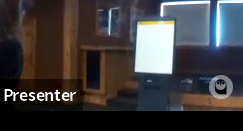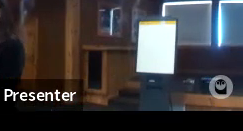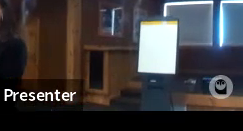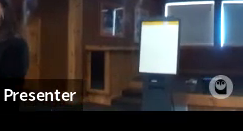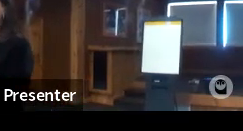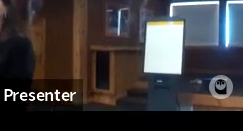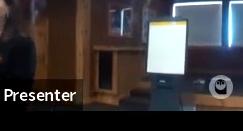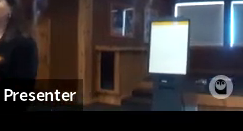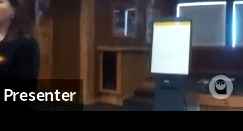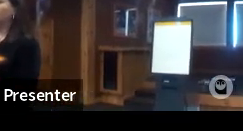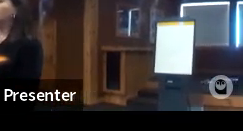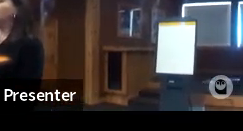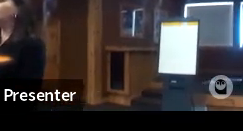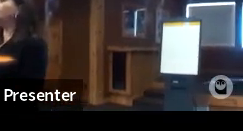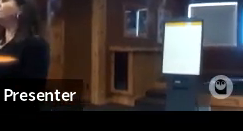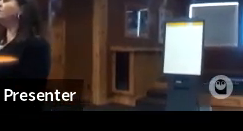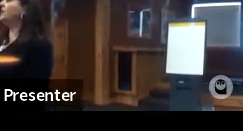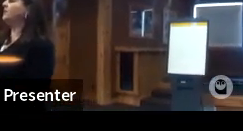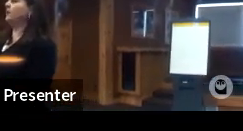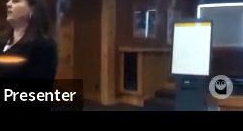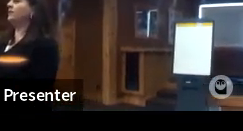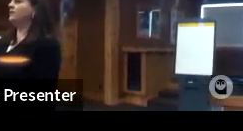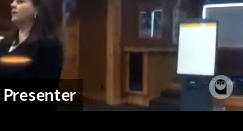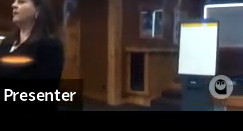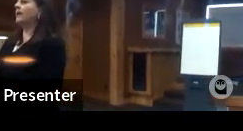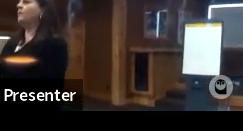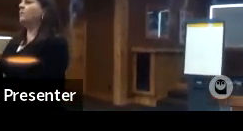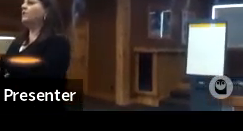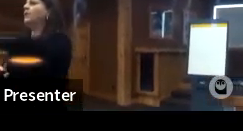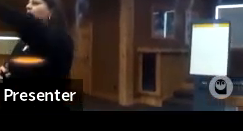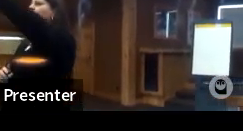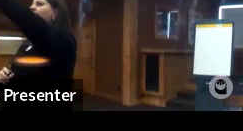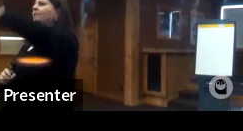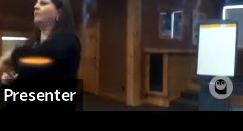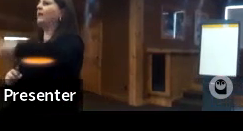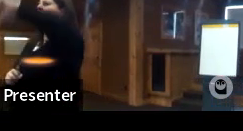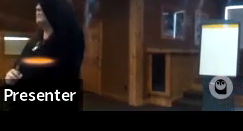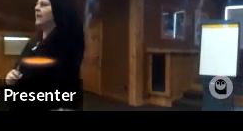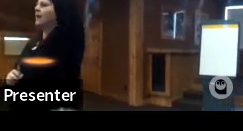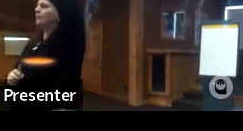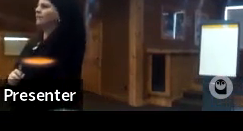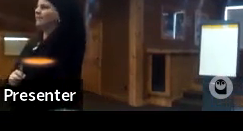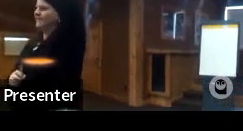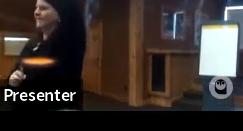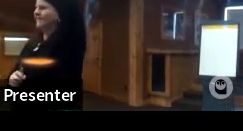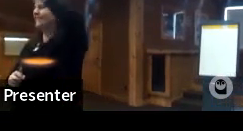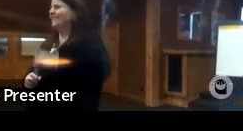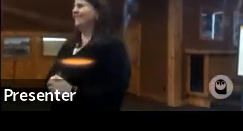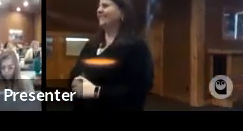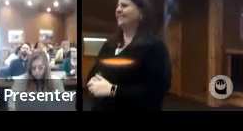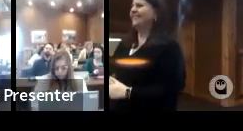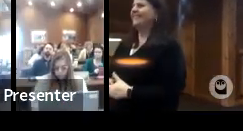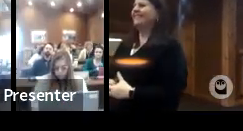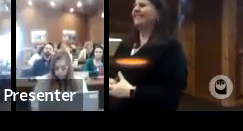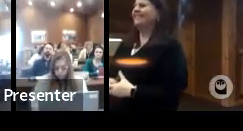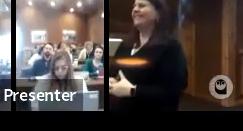traffic ticket, whatever it was. Okay. What was your experience with that? Anyone want to share? Oh, we got a thumbs down.